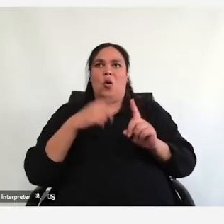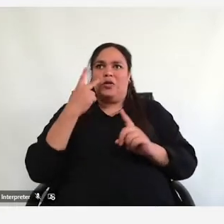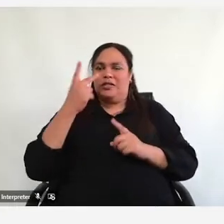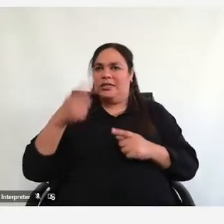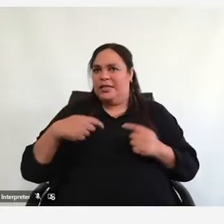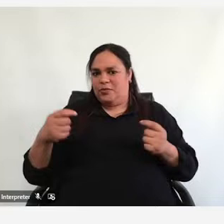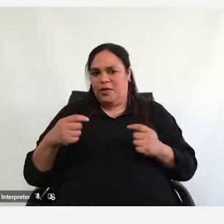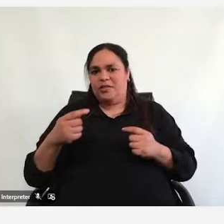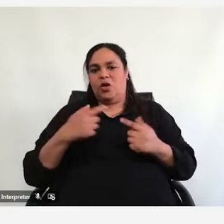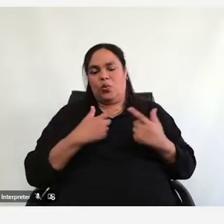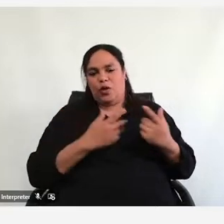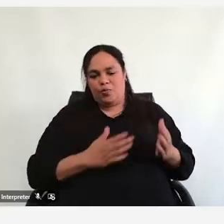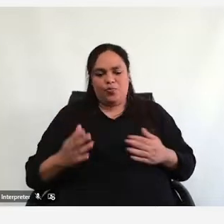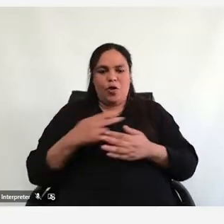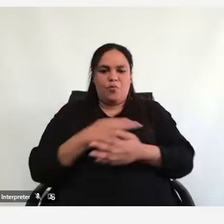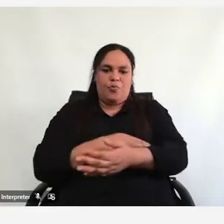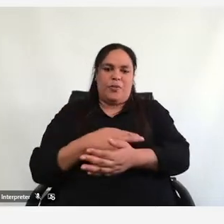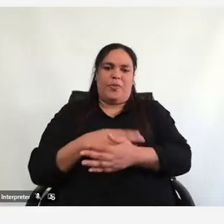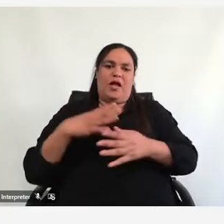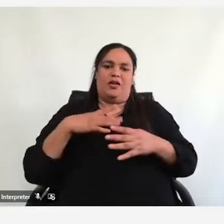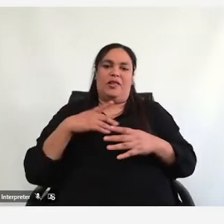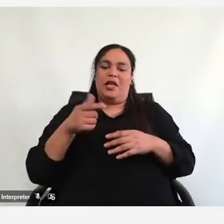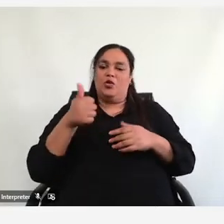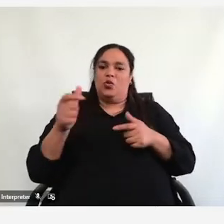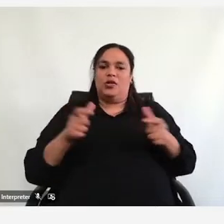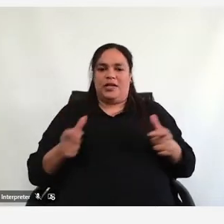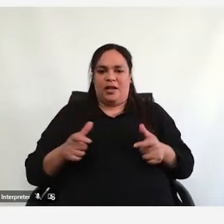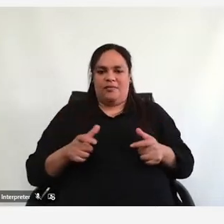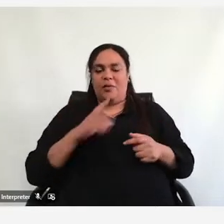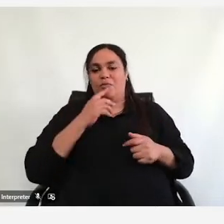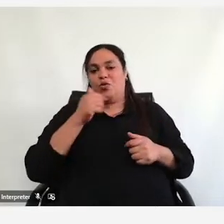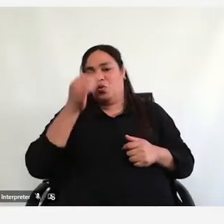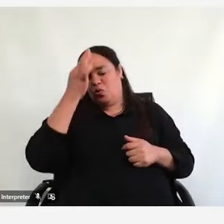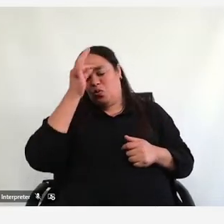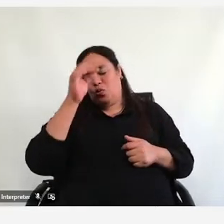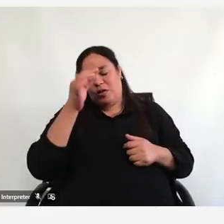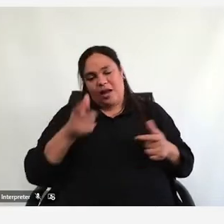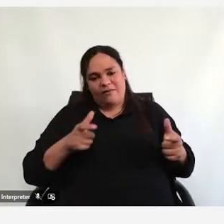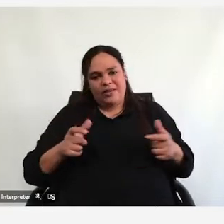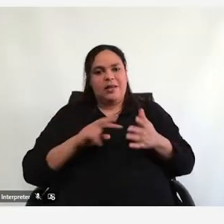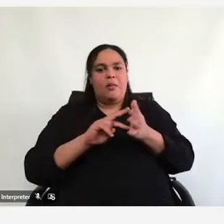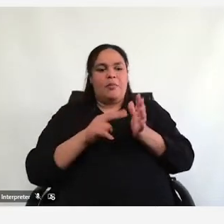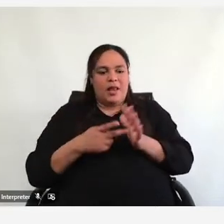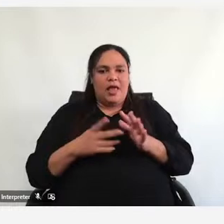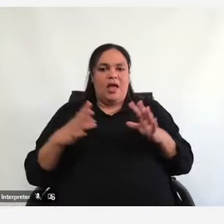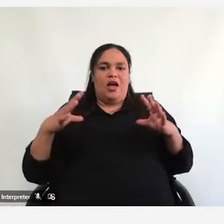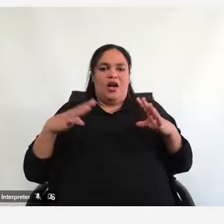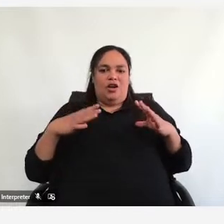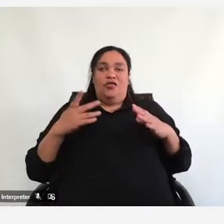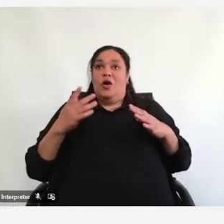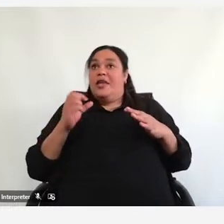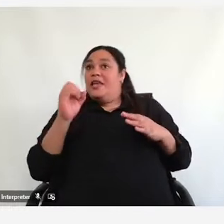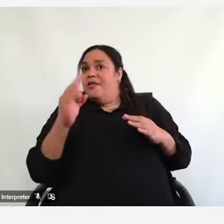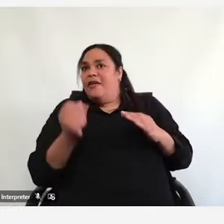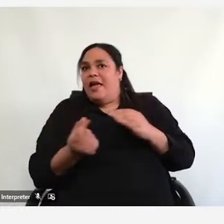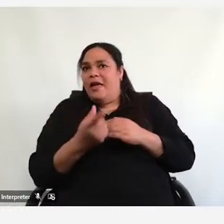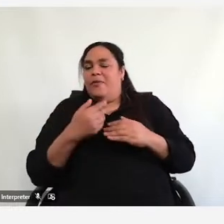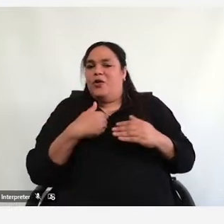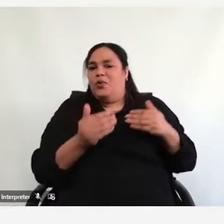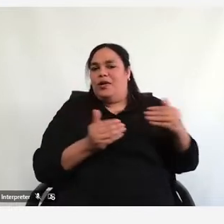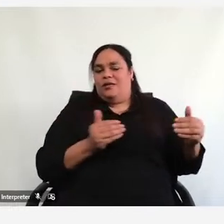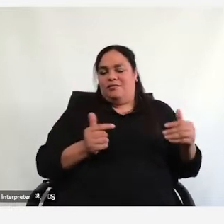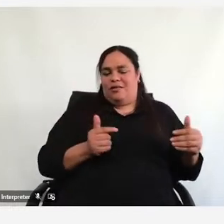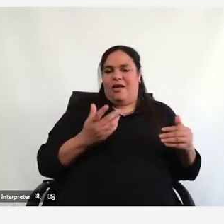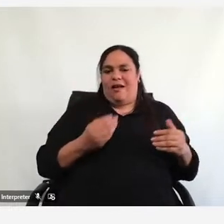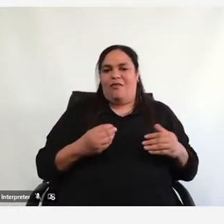expenses. This is what good governance means. Good governance means planning for the possibility of external shocks. And we